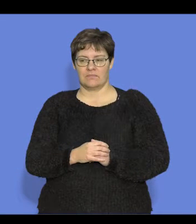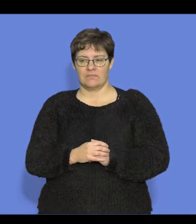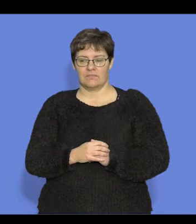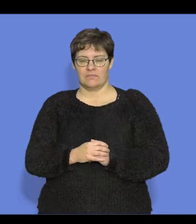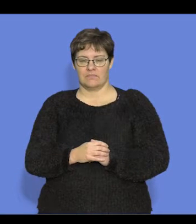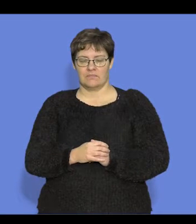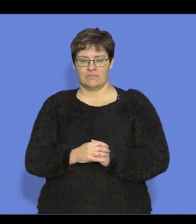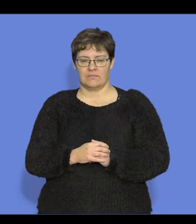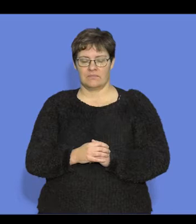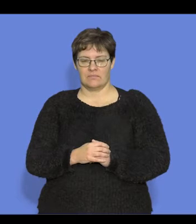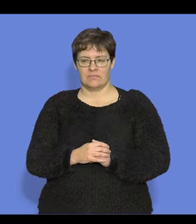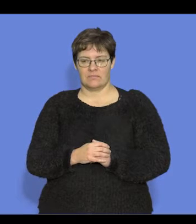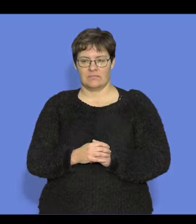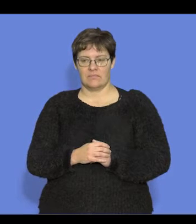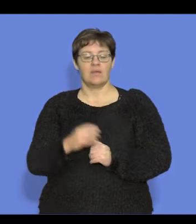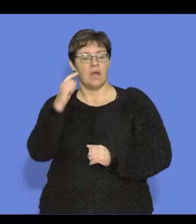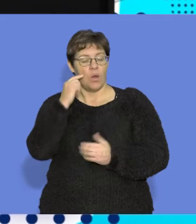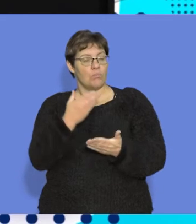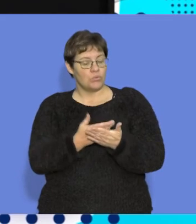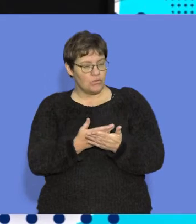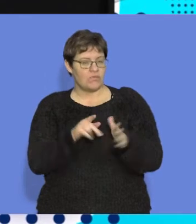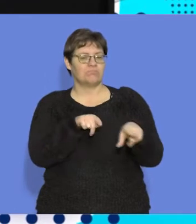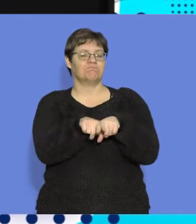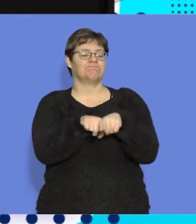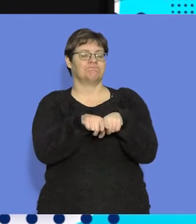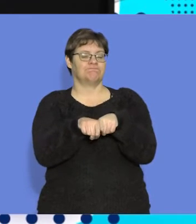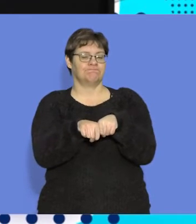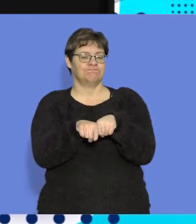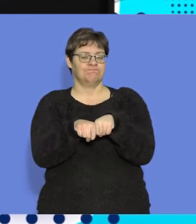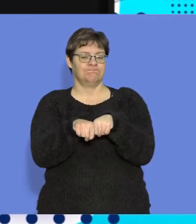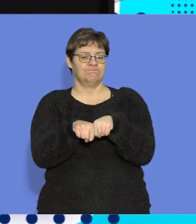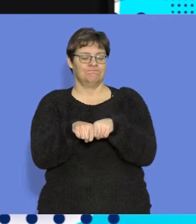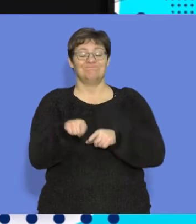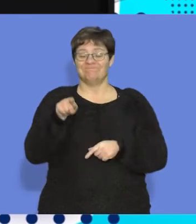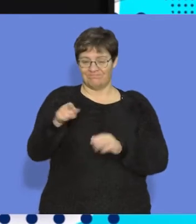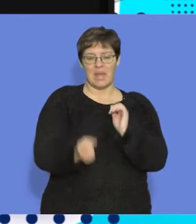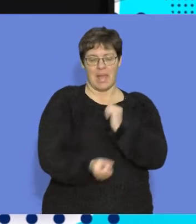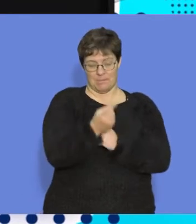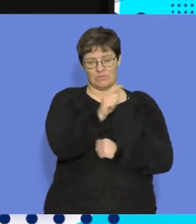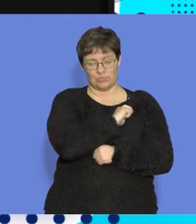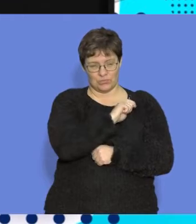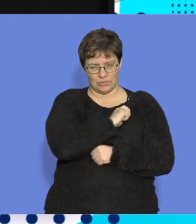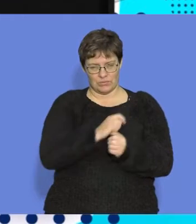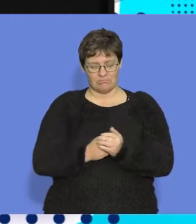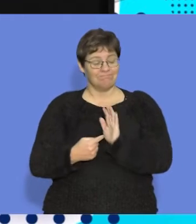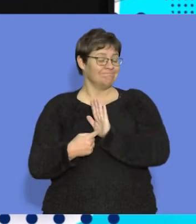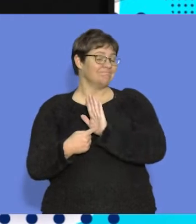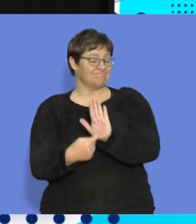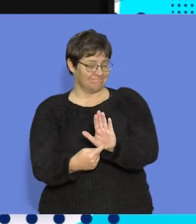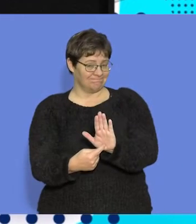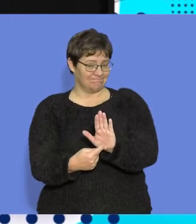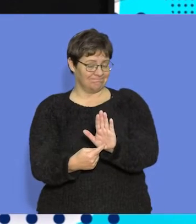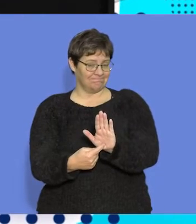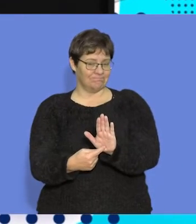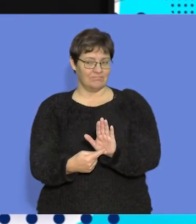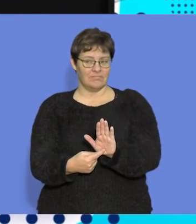And they've actually proved by experiments that this does happen. And here's one experiment that is actually used